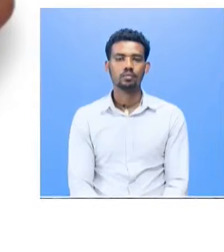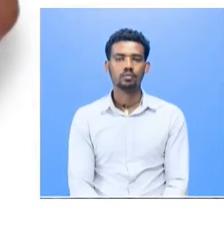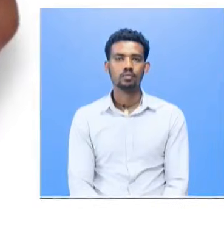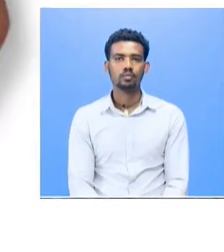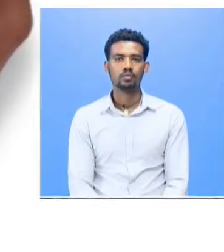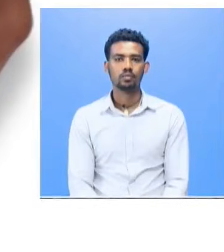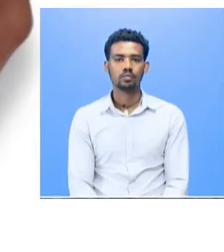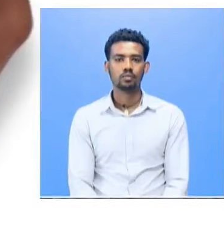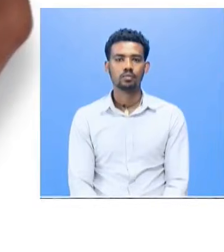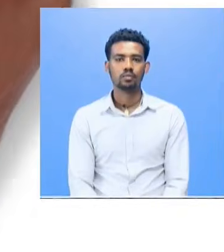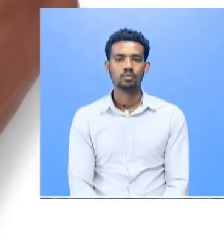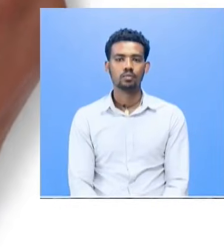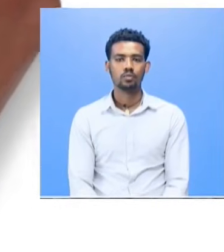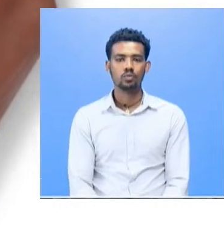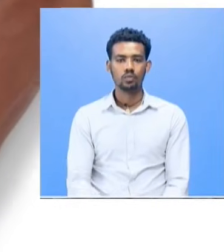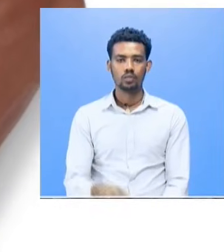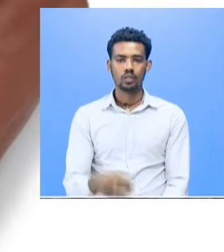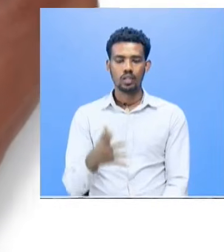Number 5, we